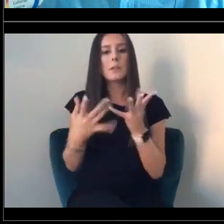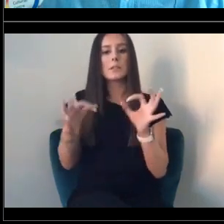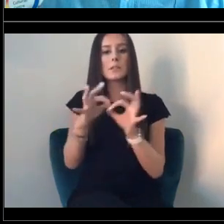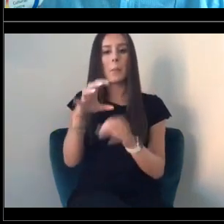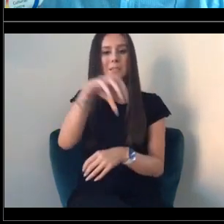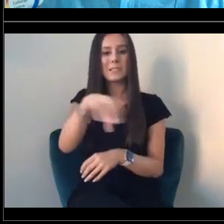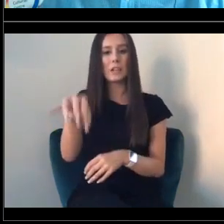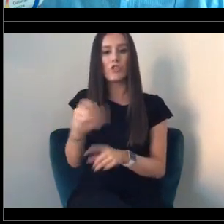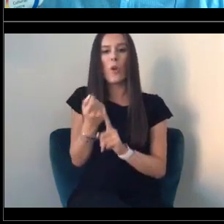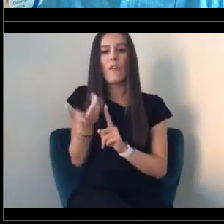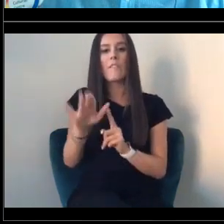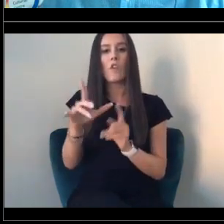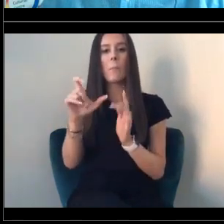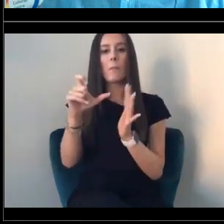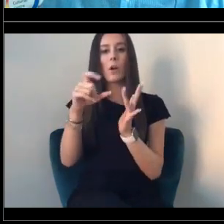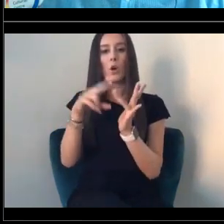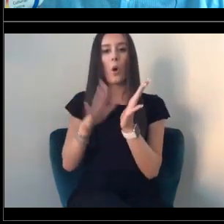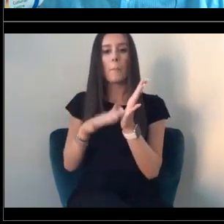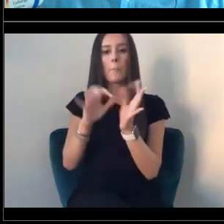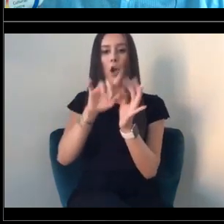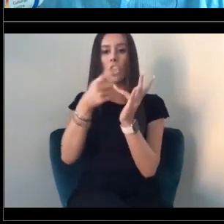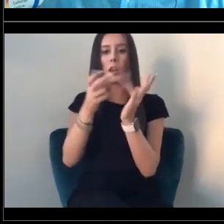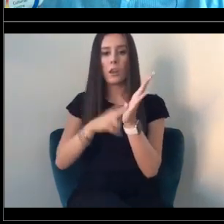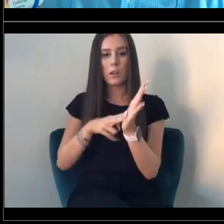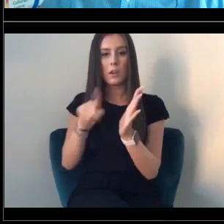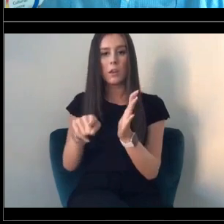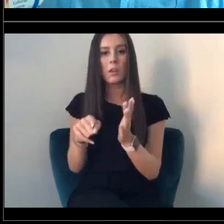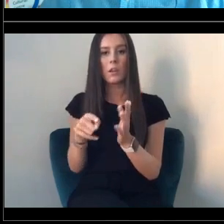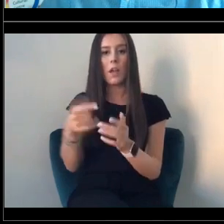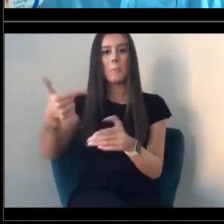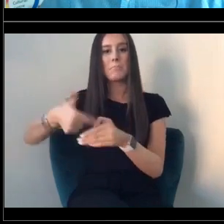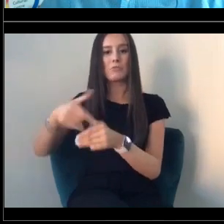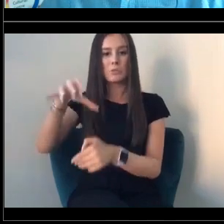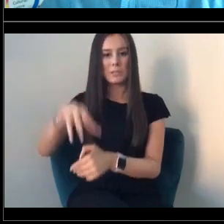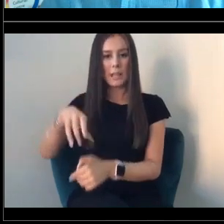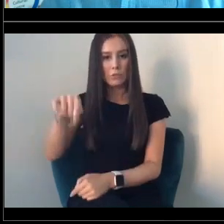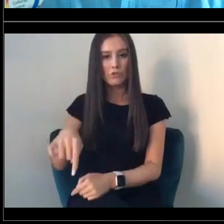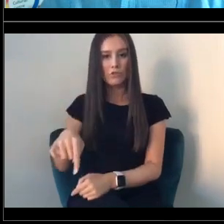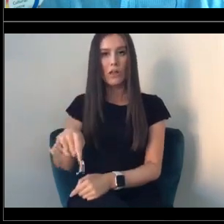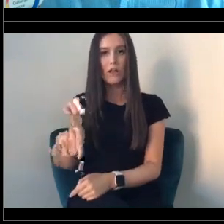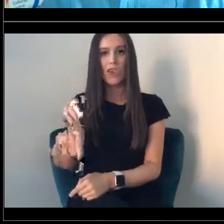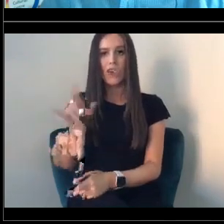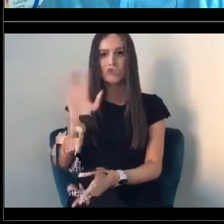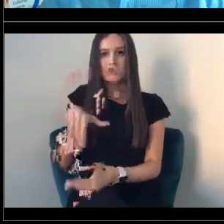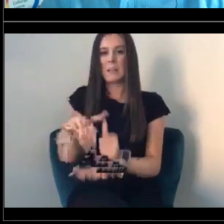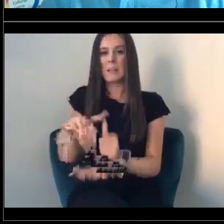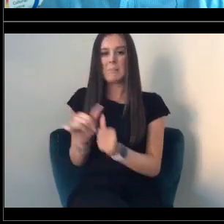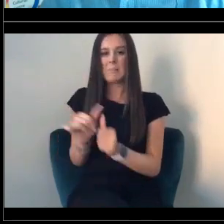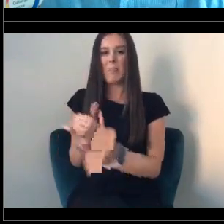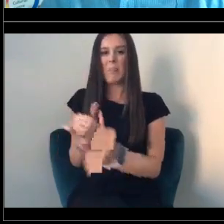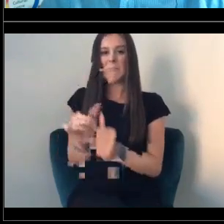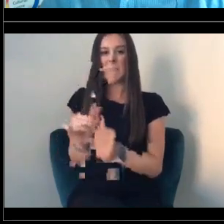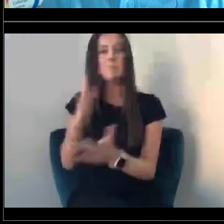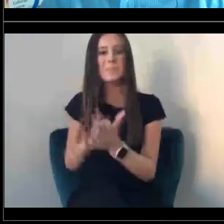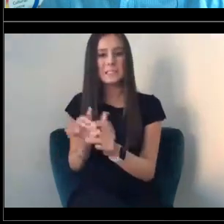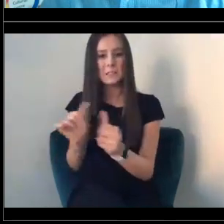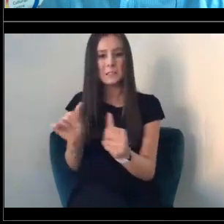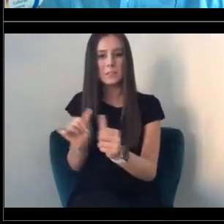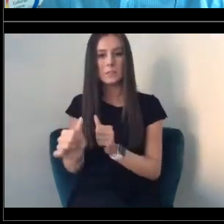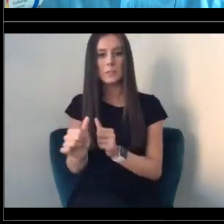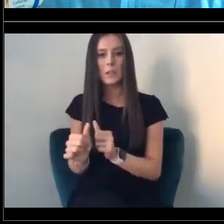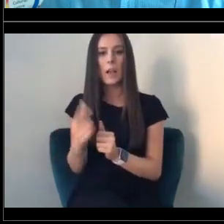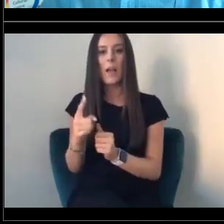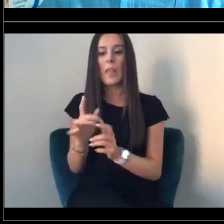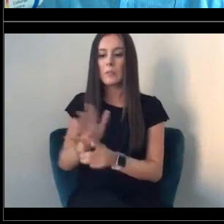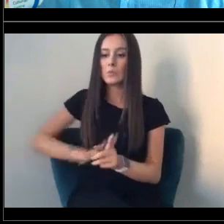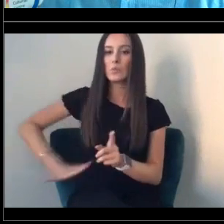Service Station, which are, again, they're the 3 metre by 3 metres in size, within an area of 5 by 4